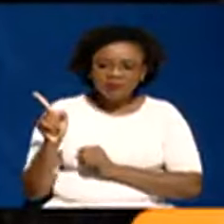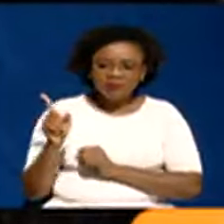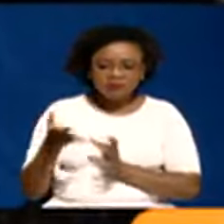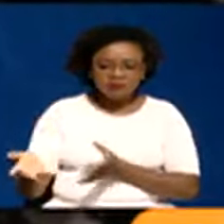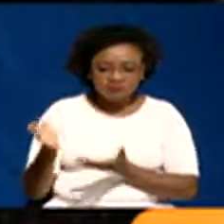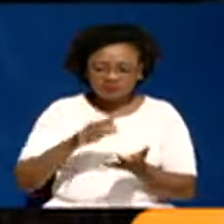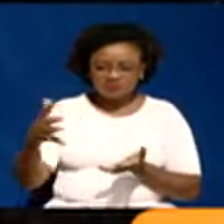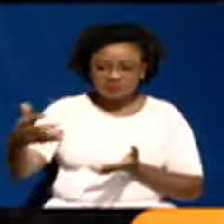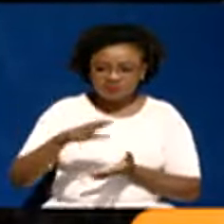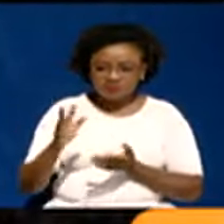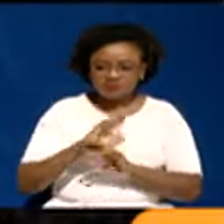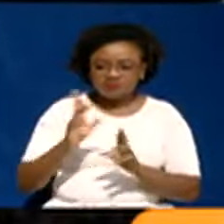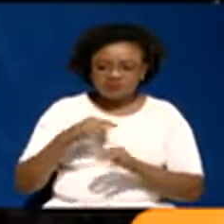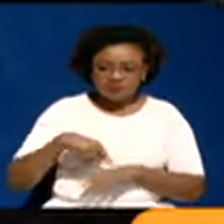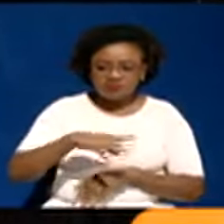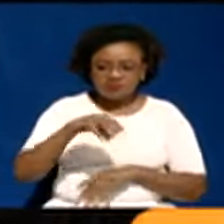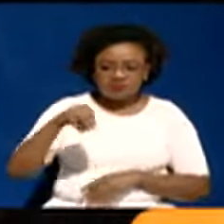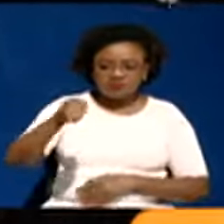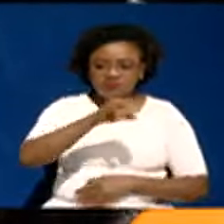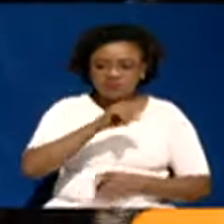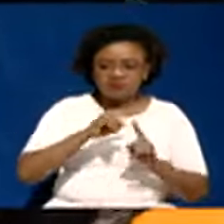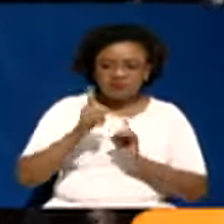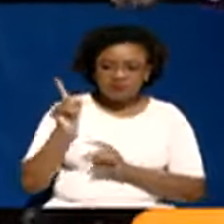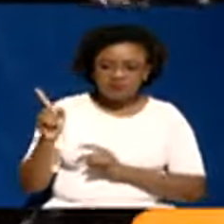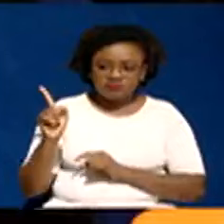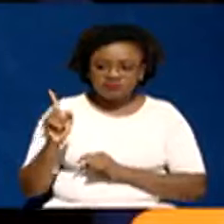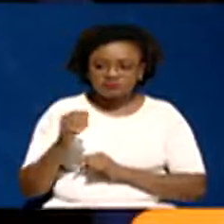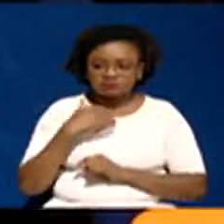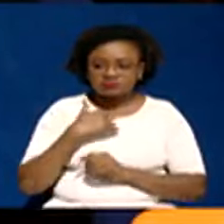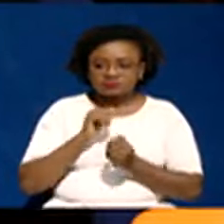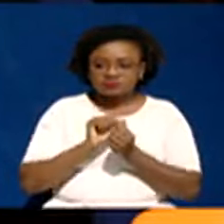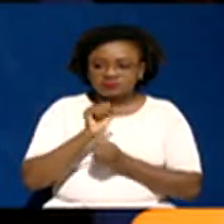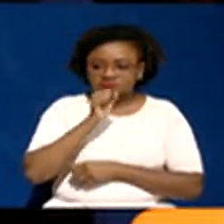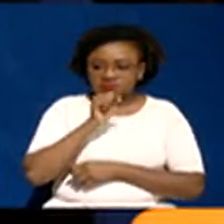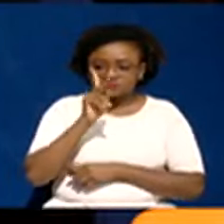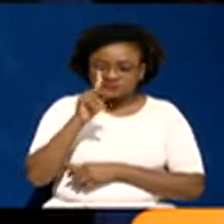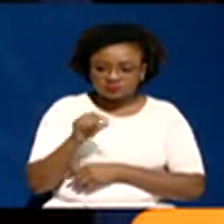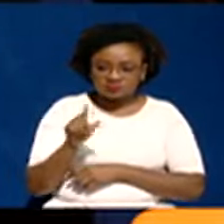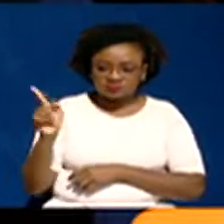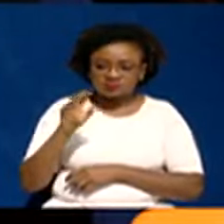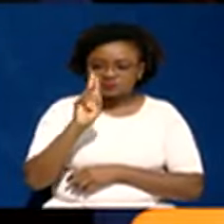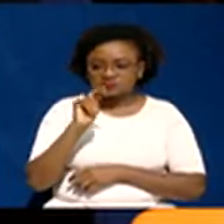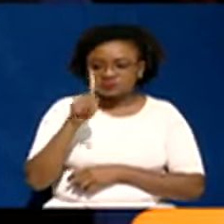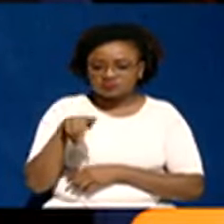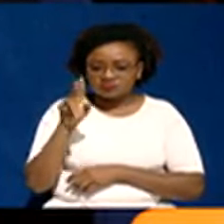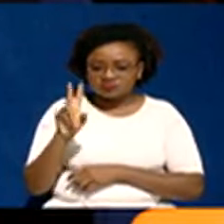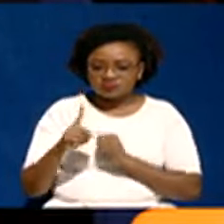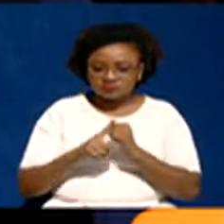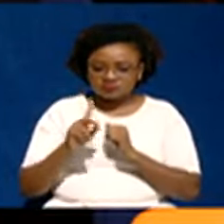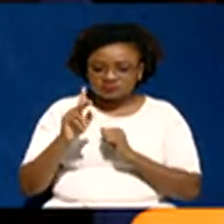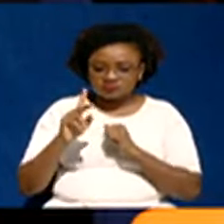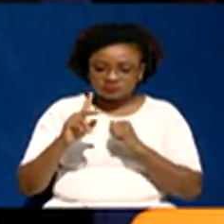planting. In his house, however, a 50-kilogram bag of the NPK